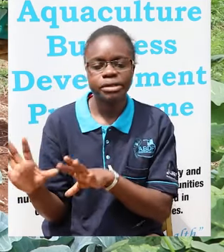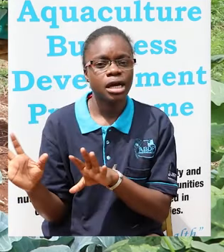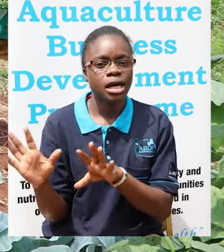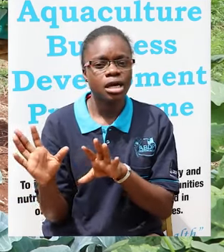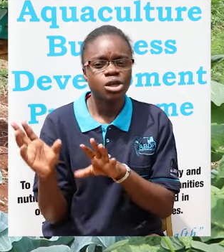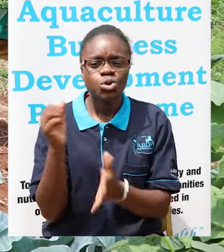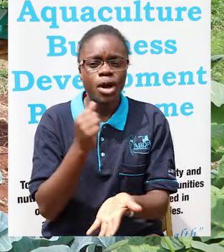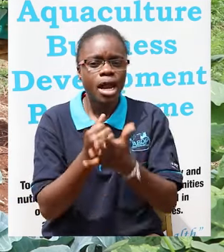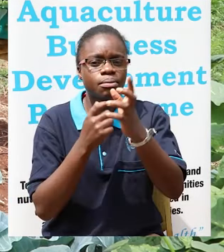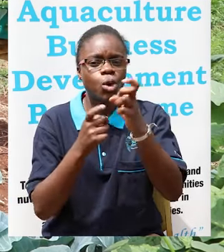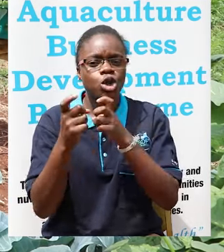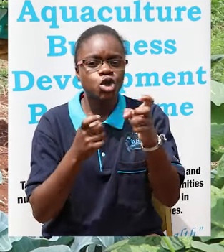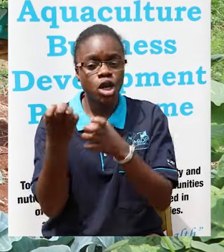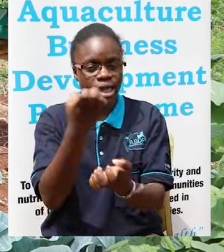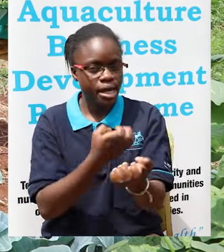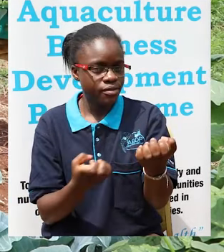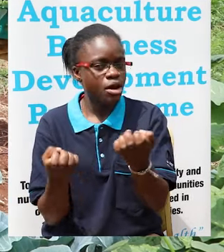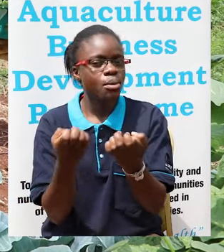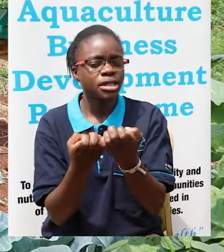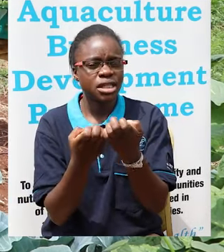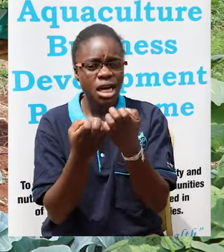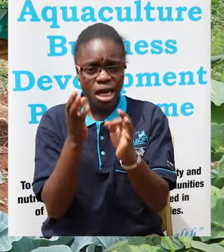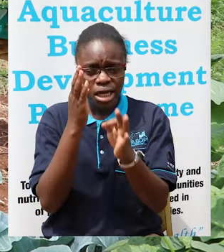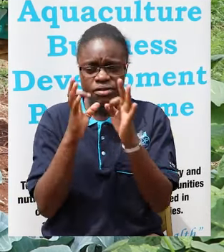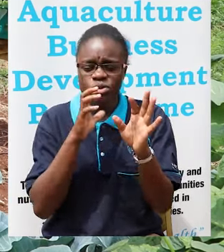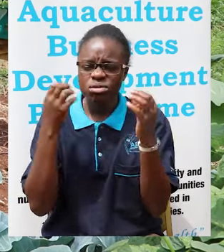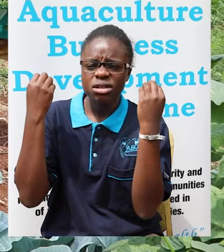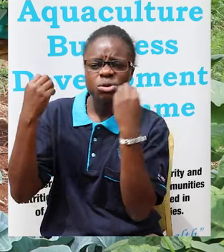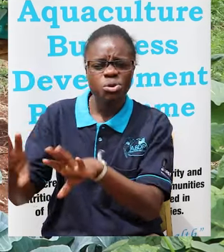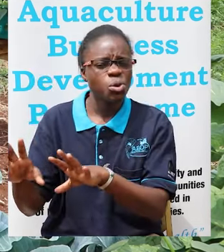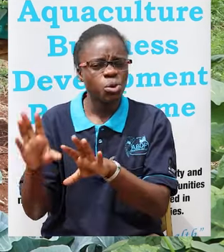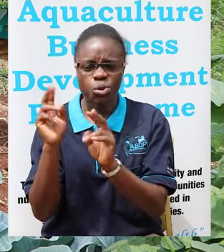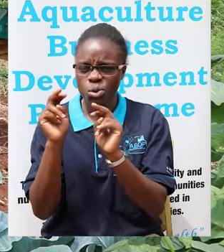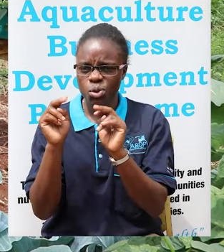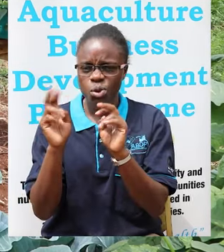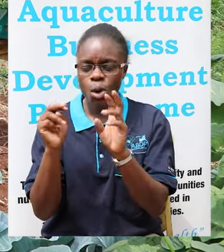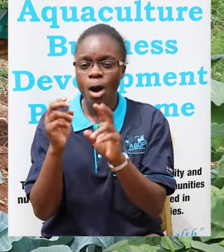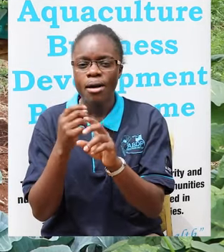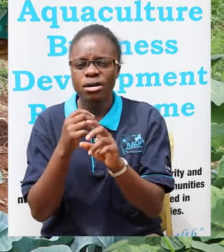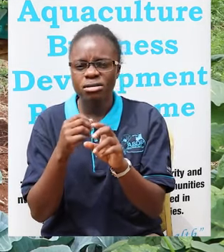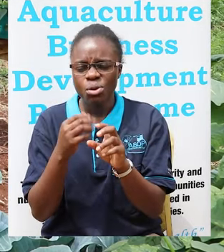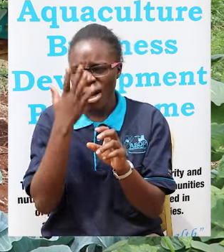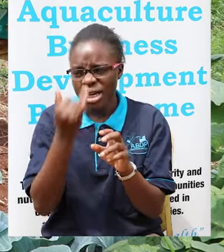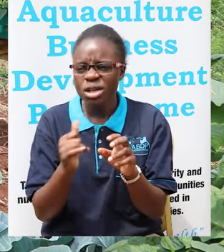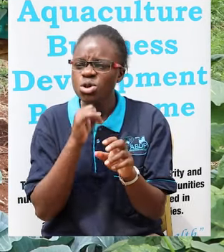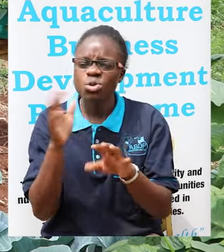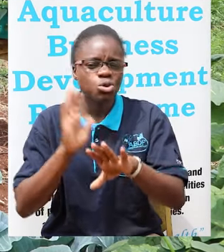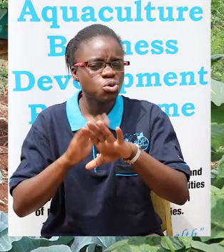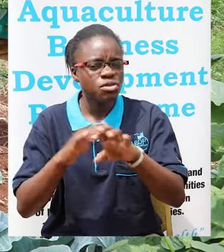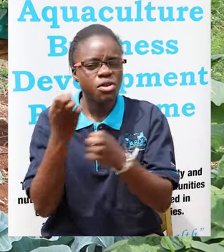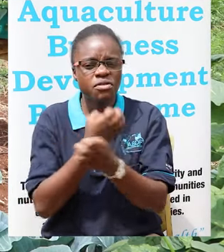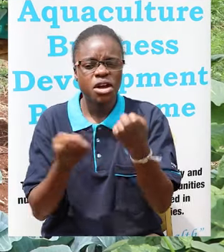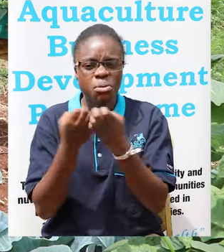environmental conservation, because we would have thrown away or burned the buckets, and that is not healthy for